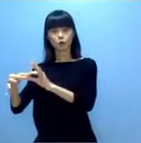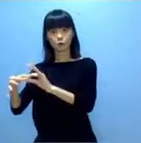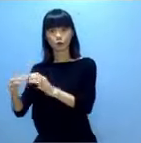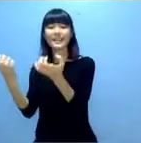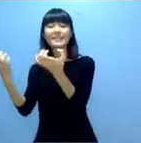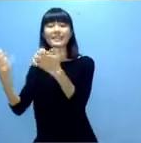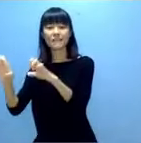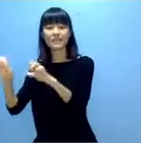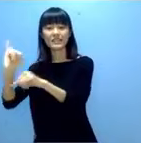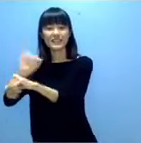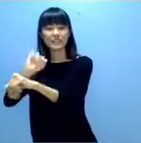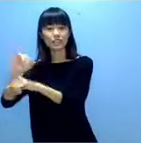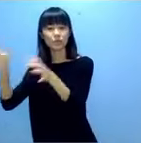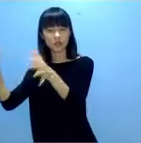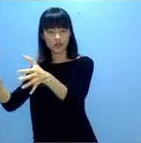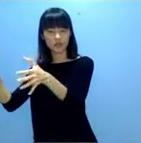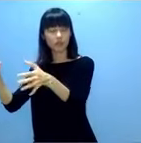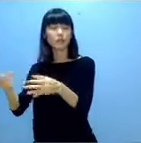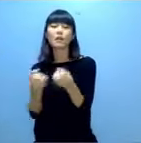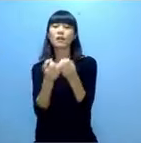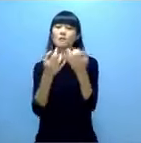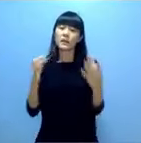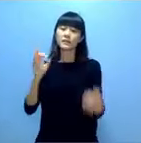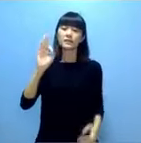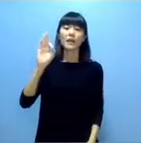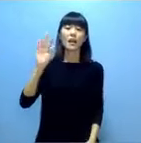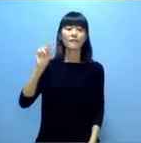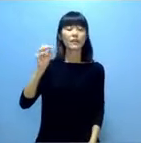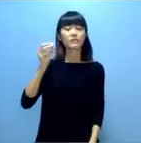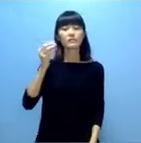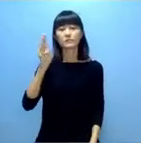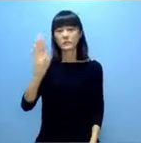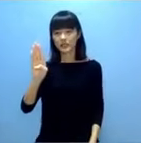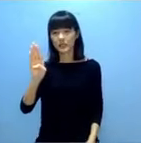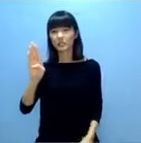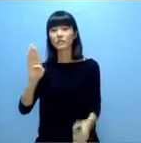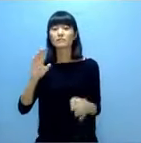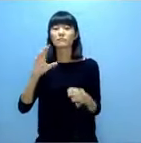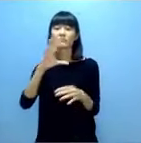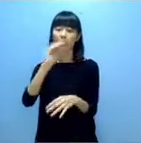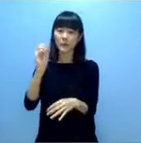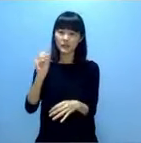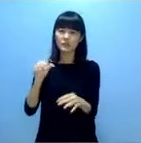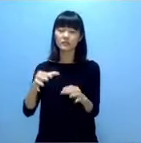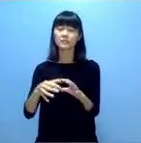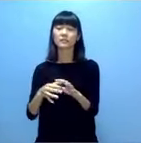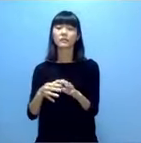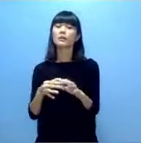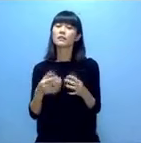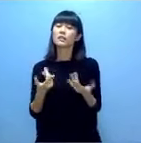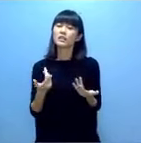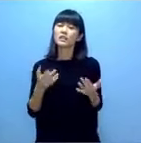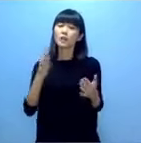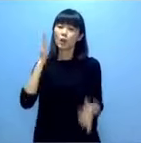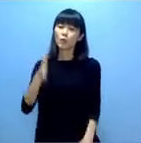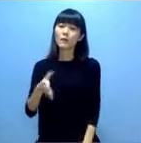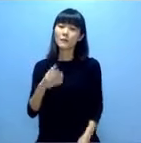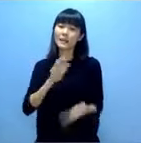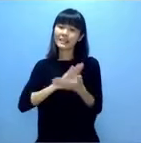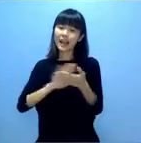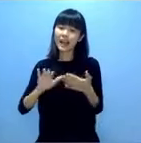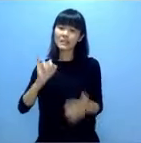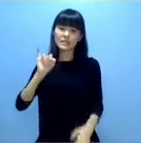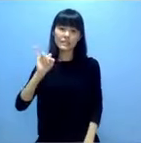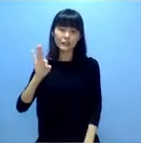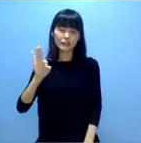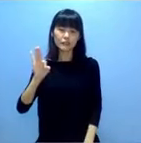industry. Then there are many, you know, F&B, social enterprises, so on and so forth. So I think it would be nice if definitely there